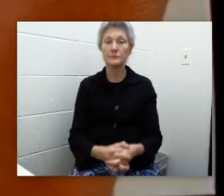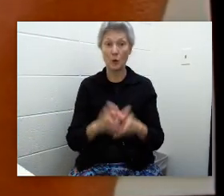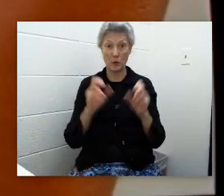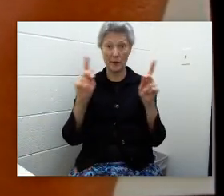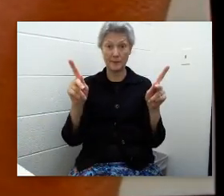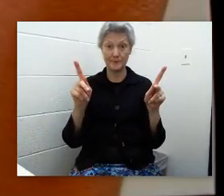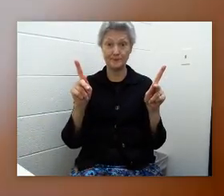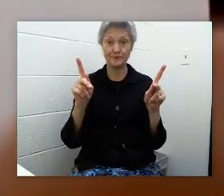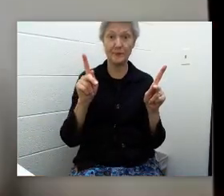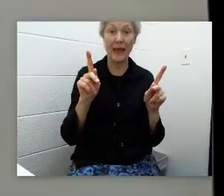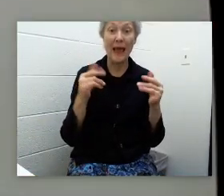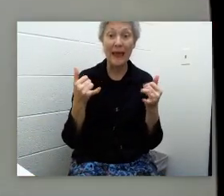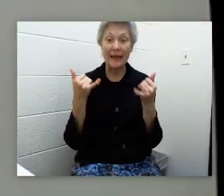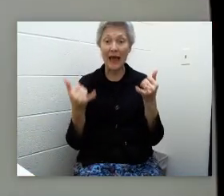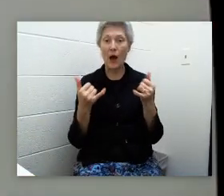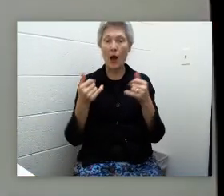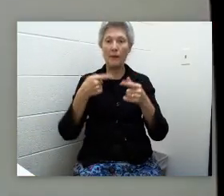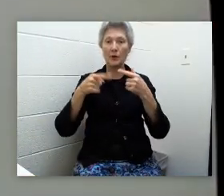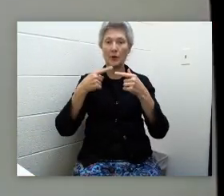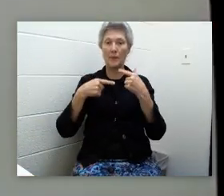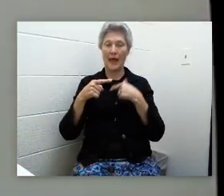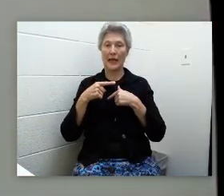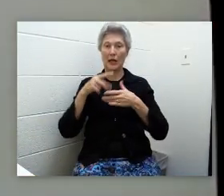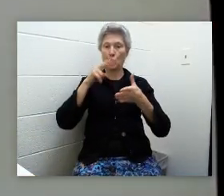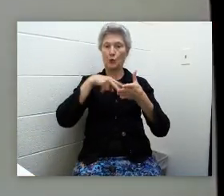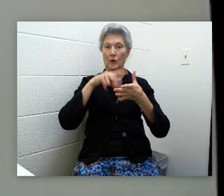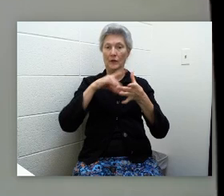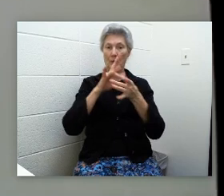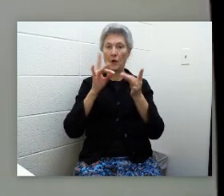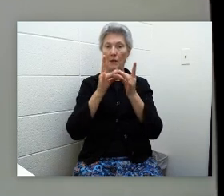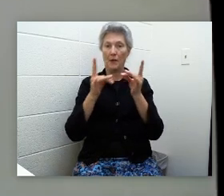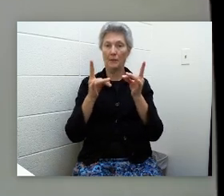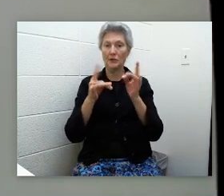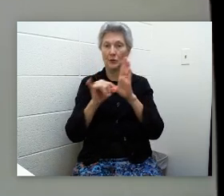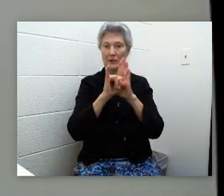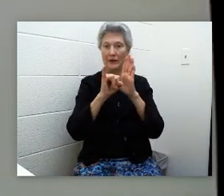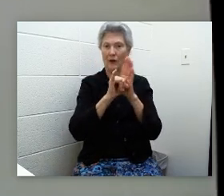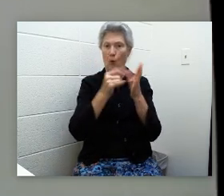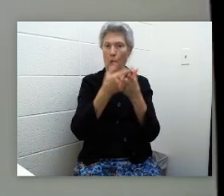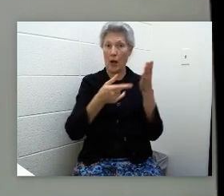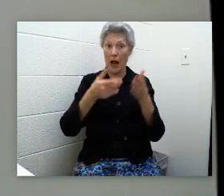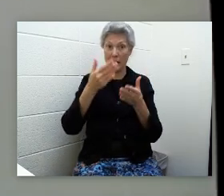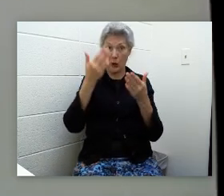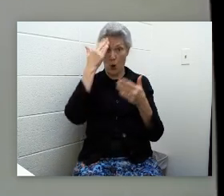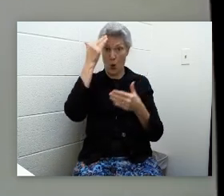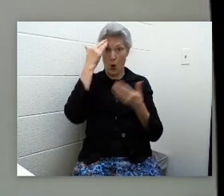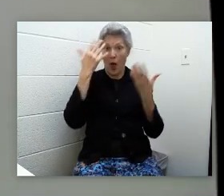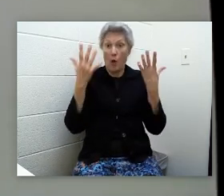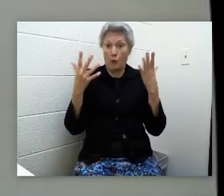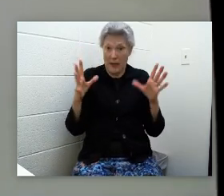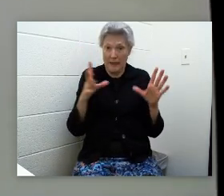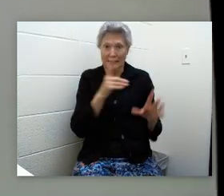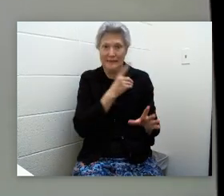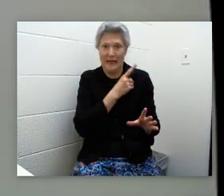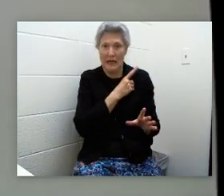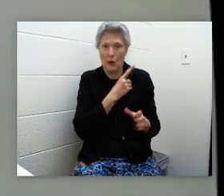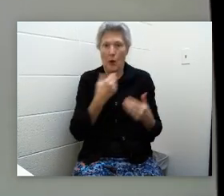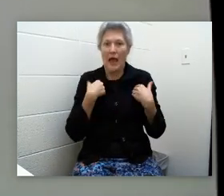Okay. Now I'm going to go back and reread the problem to identify what I already know. Diego